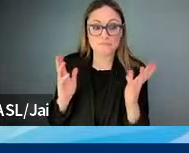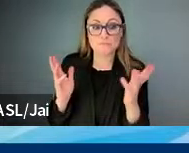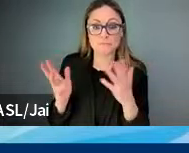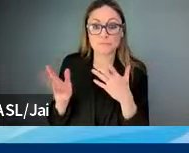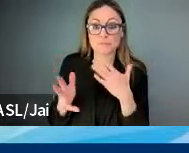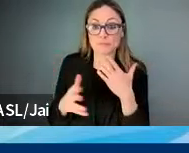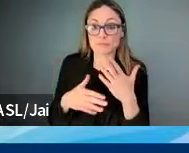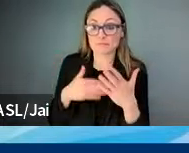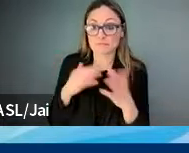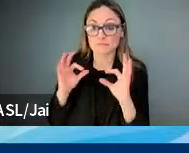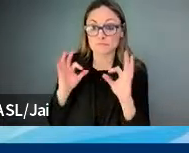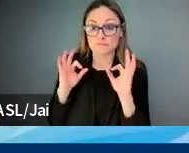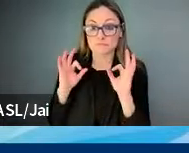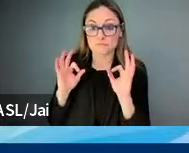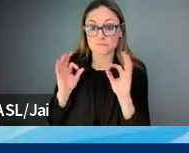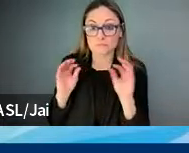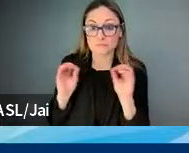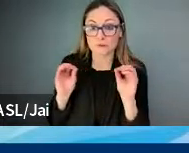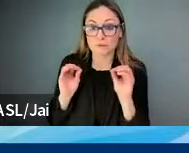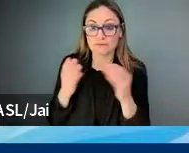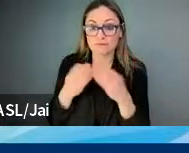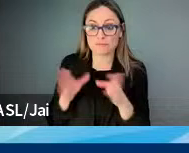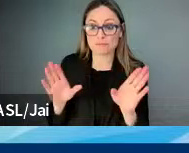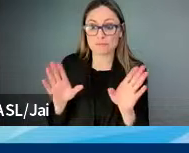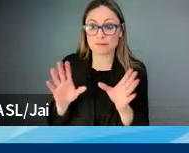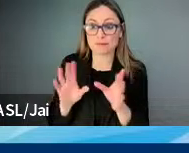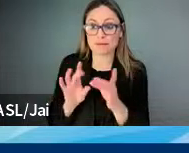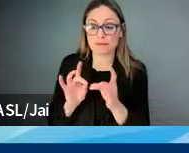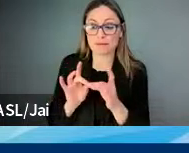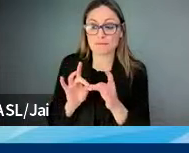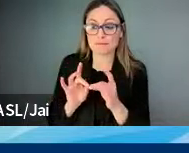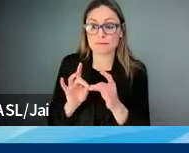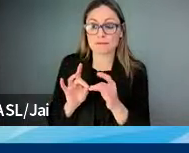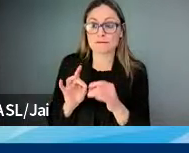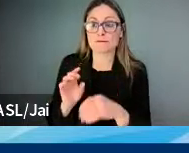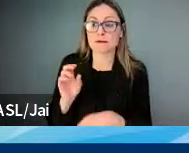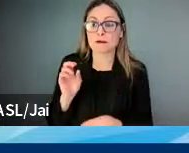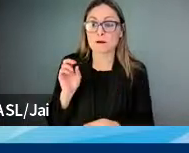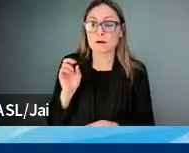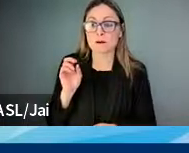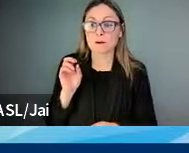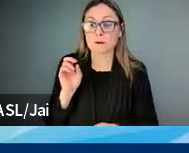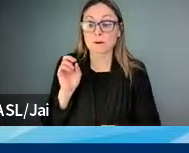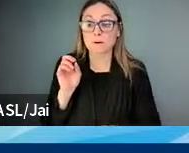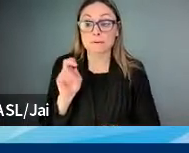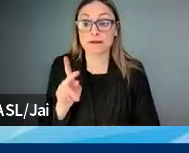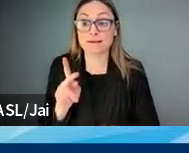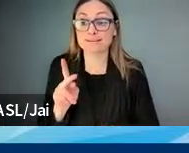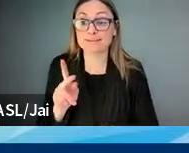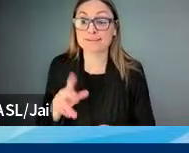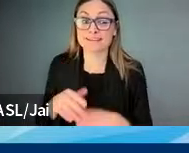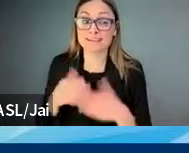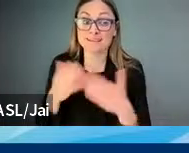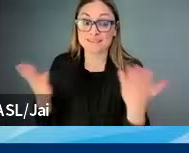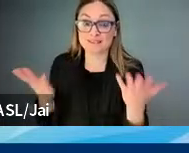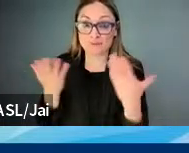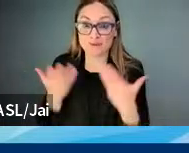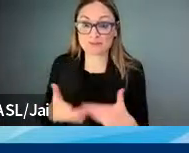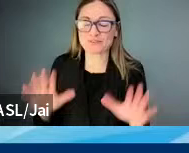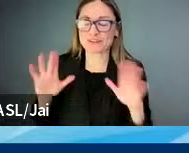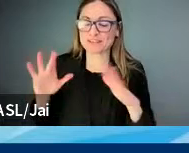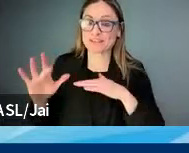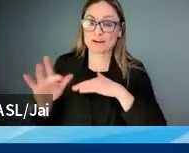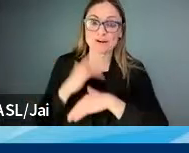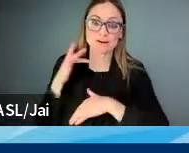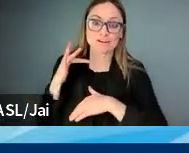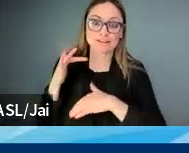that correct? None at this time. Okay. So we are finishing very